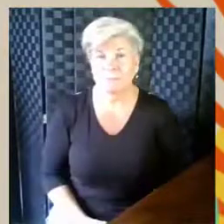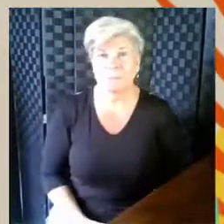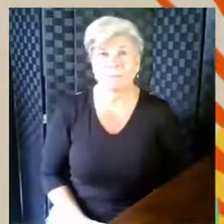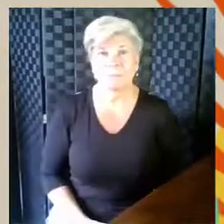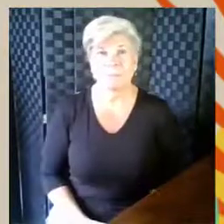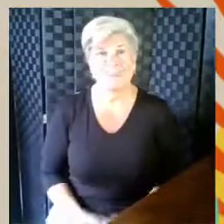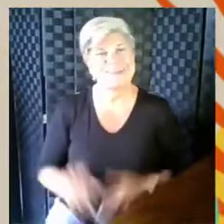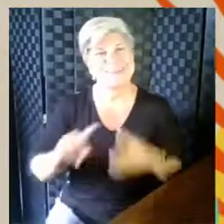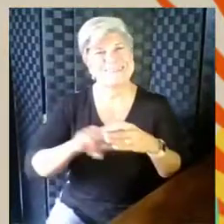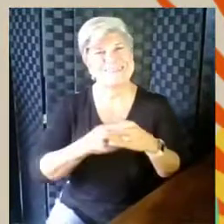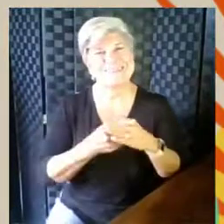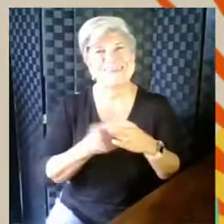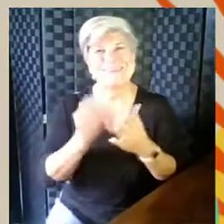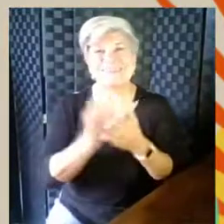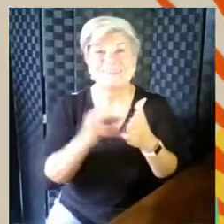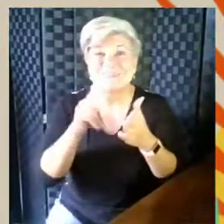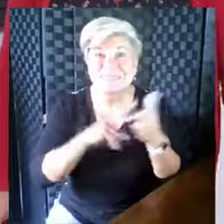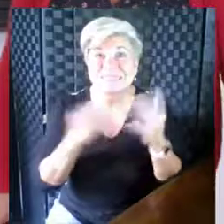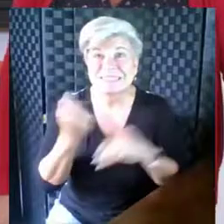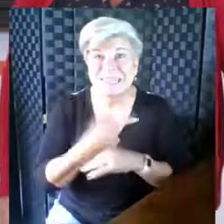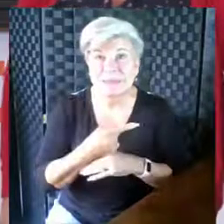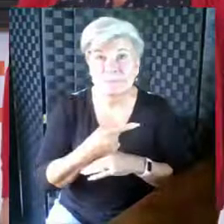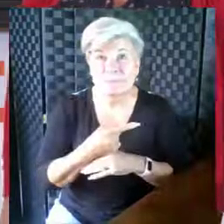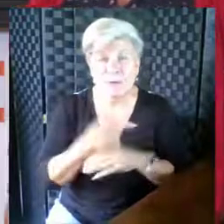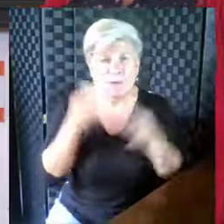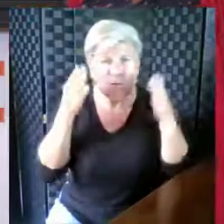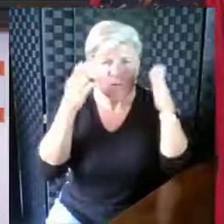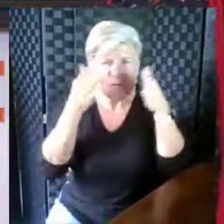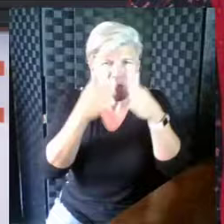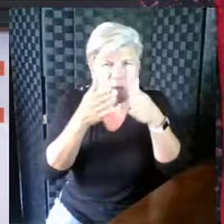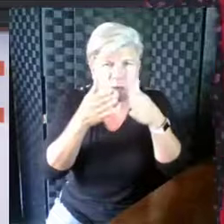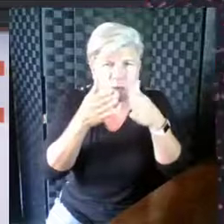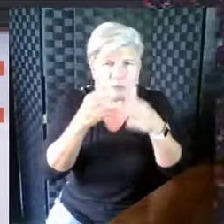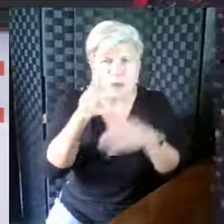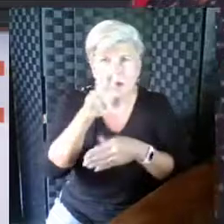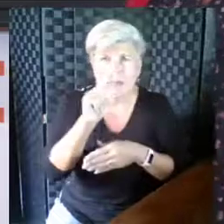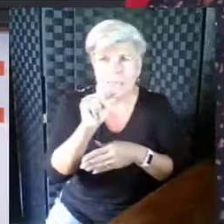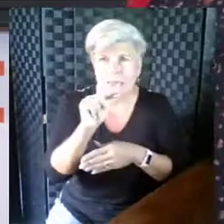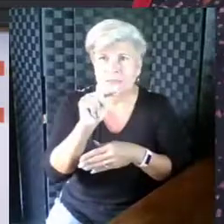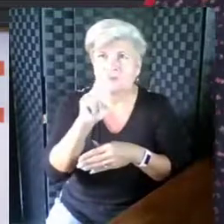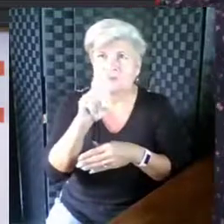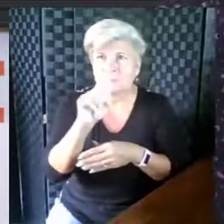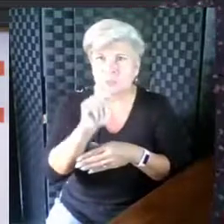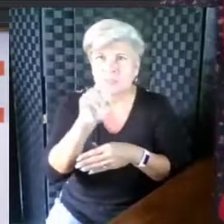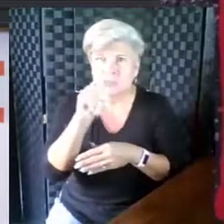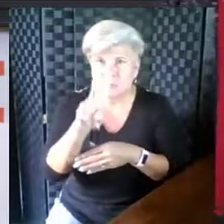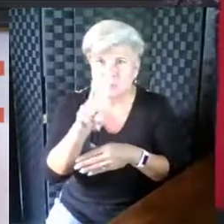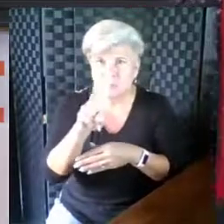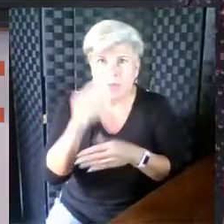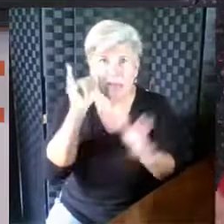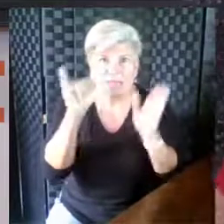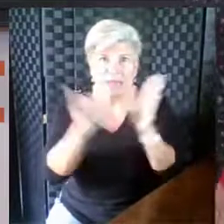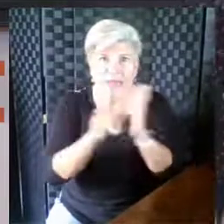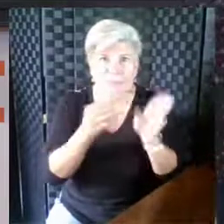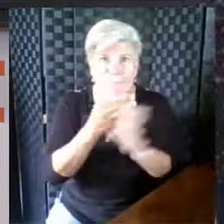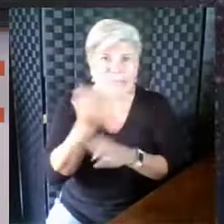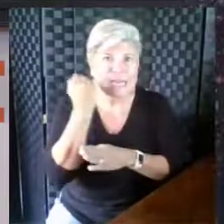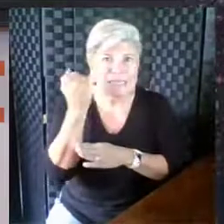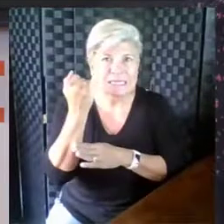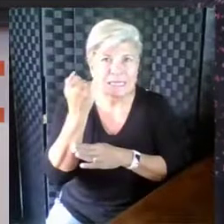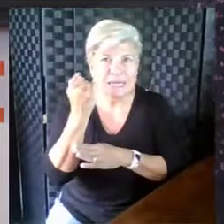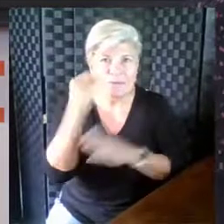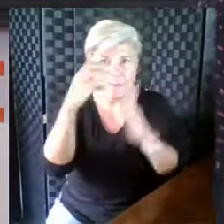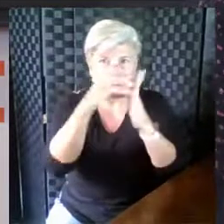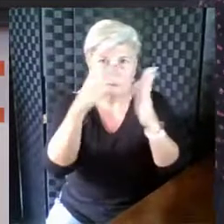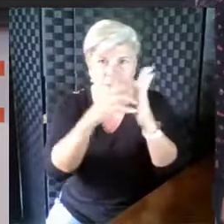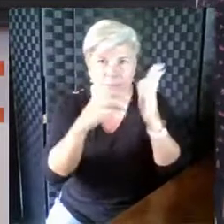All right, let's get started with some of our reading today. We're going to focus on RN 2.2, which says to identify the main